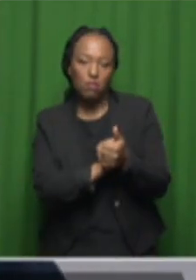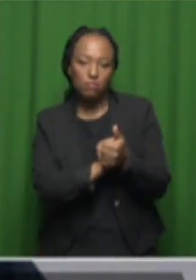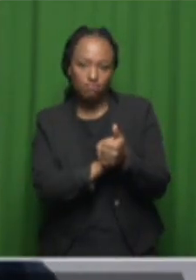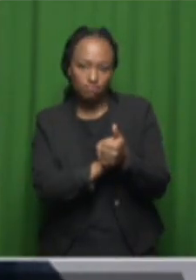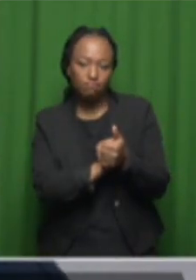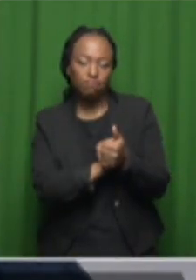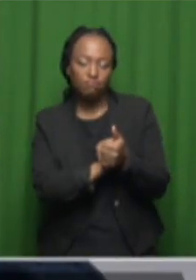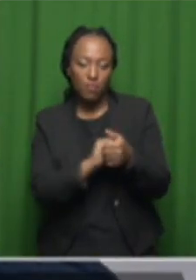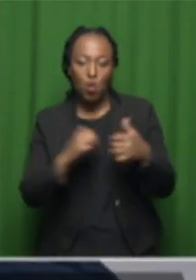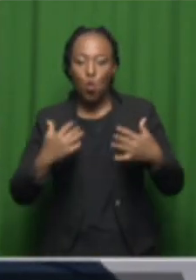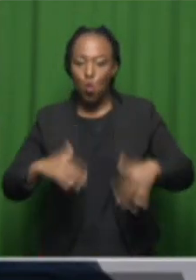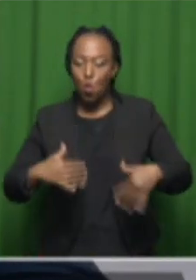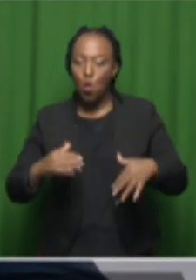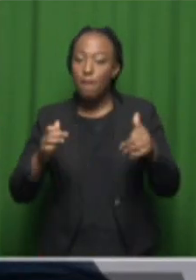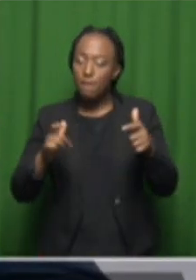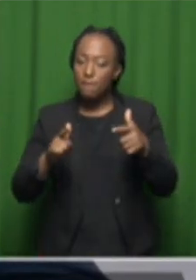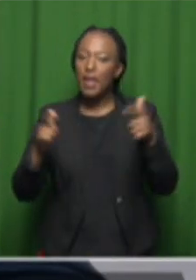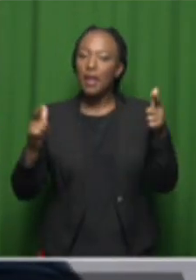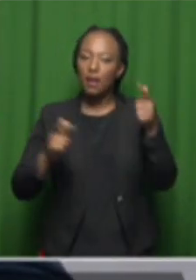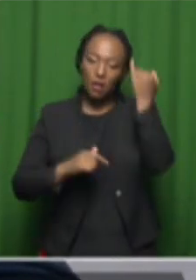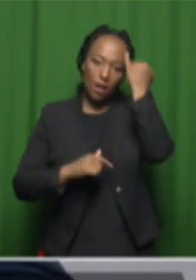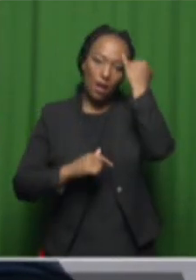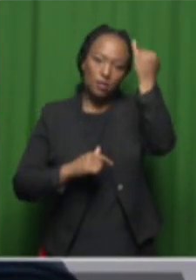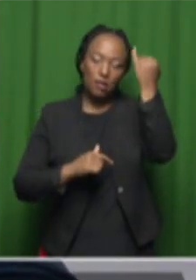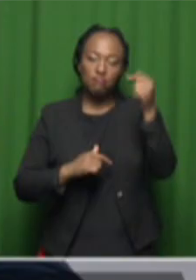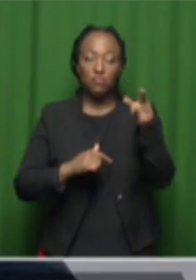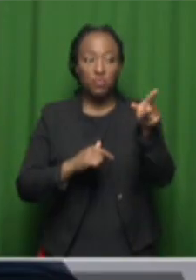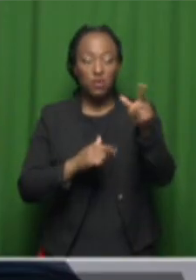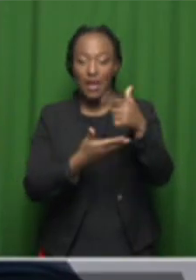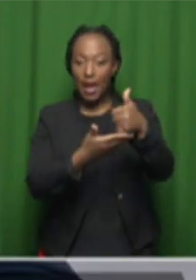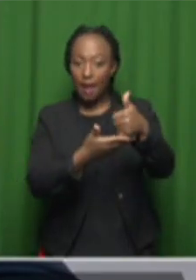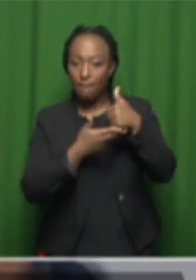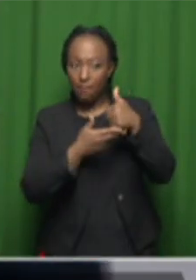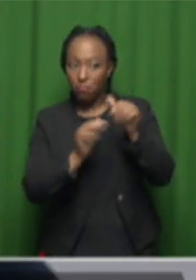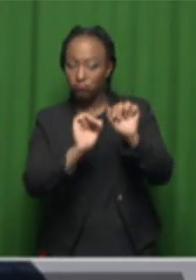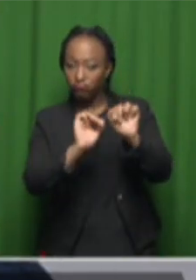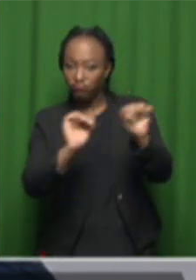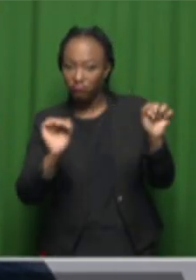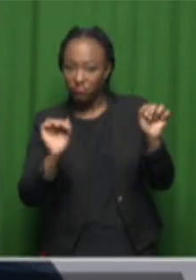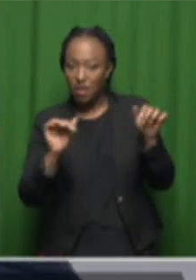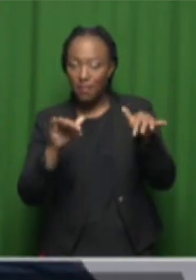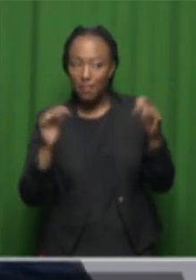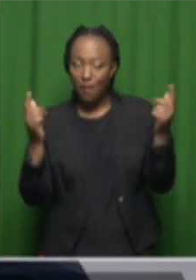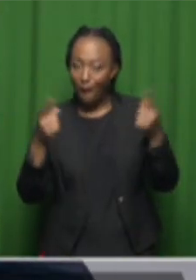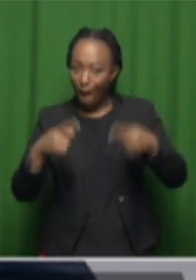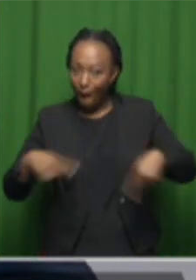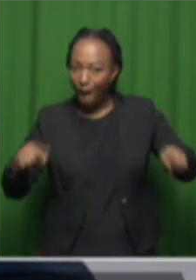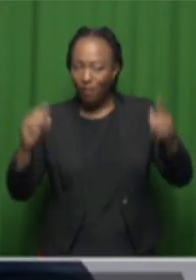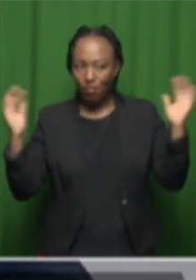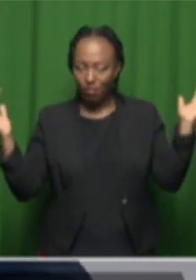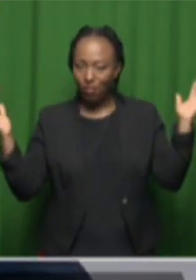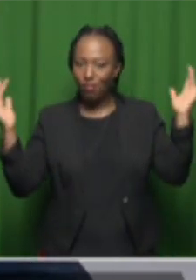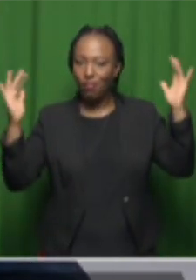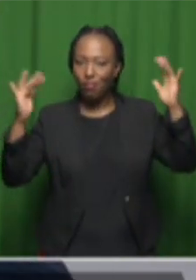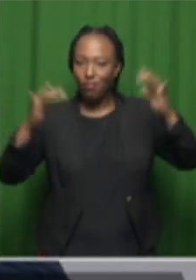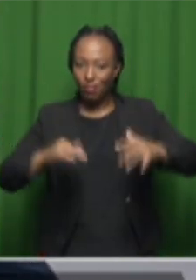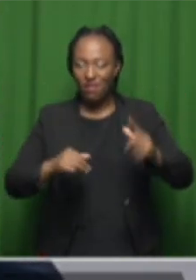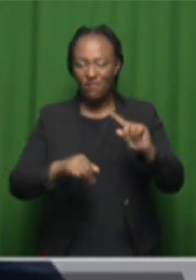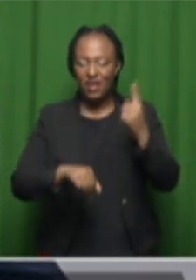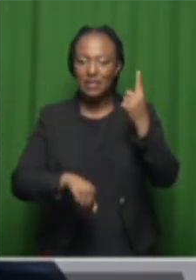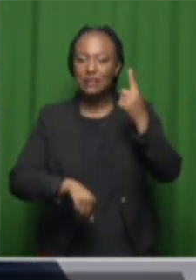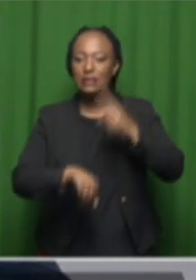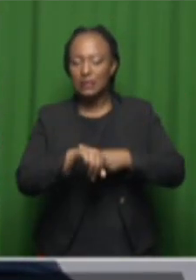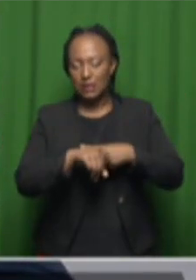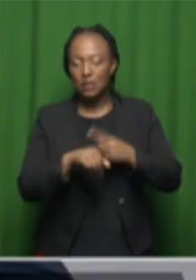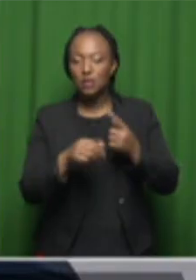super ambitious, really big idea. And with their help, we've managed to bring all these people together really for the first time. And so we've got